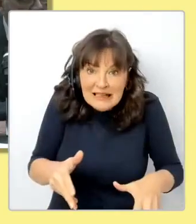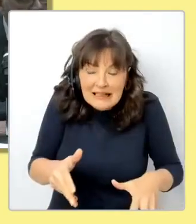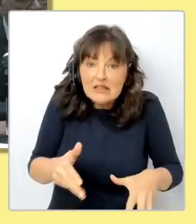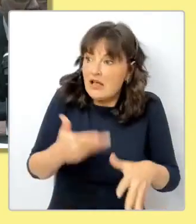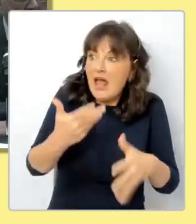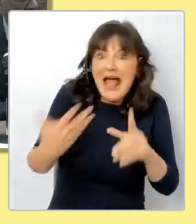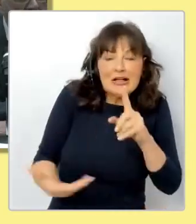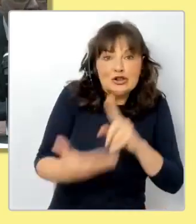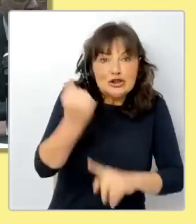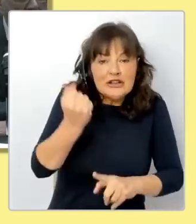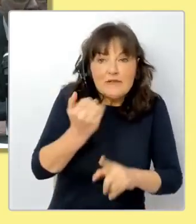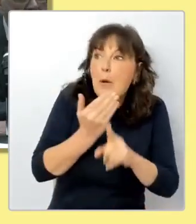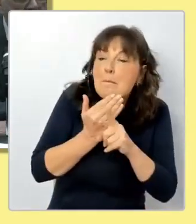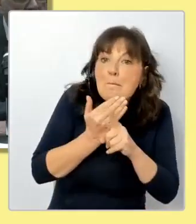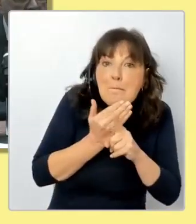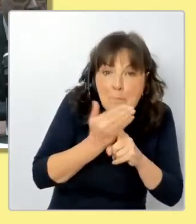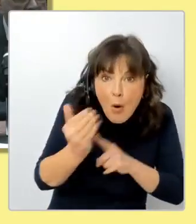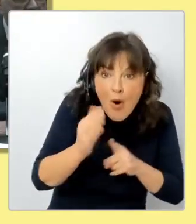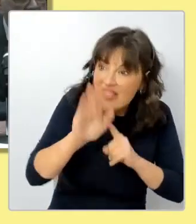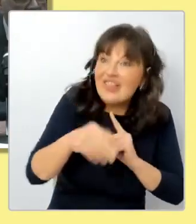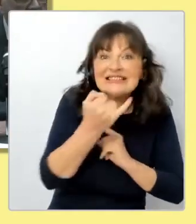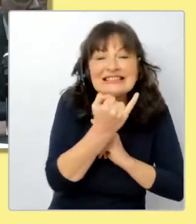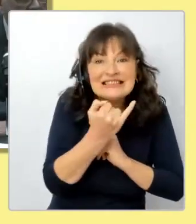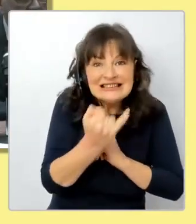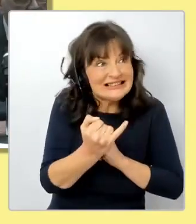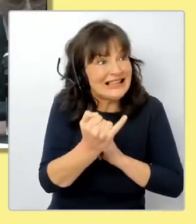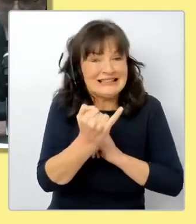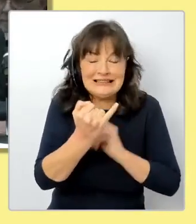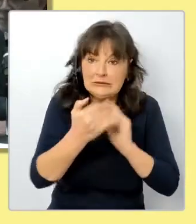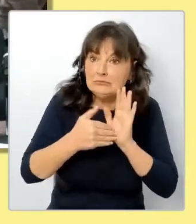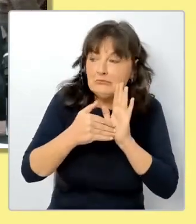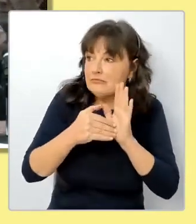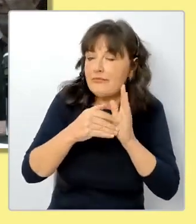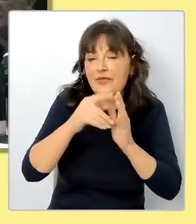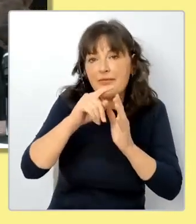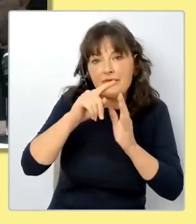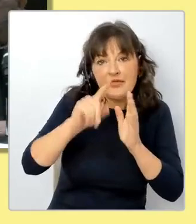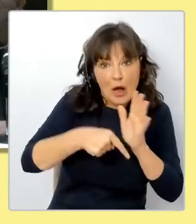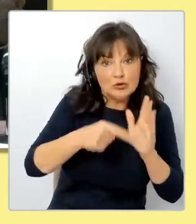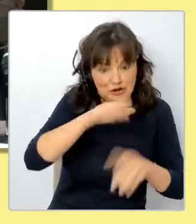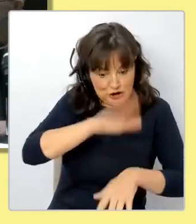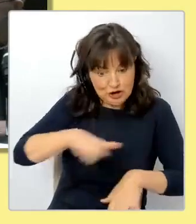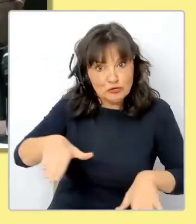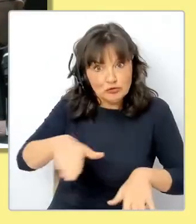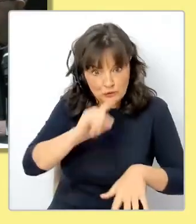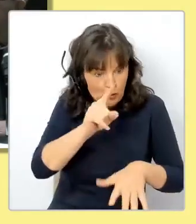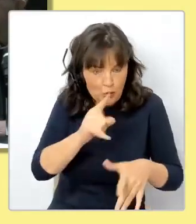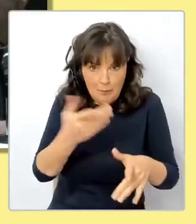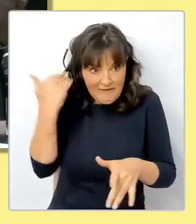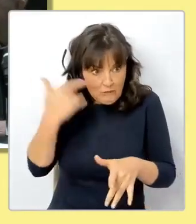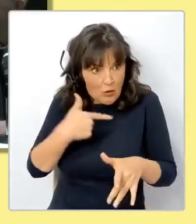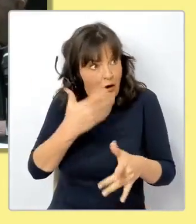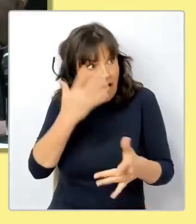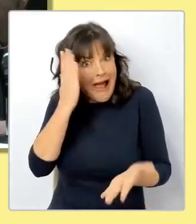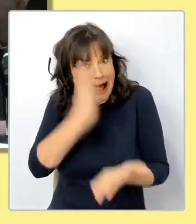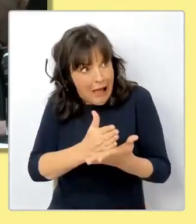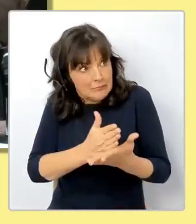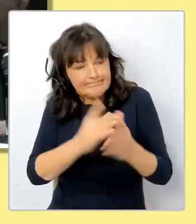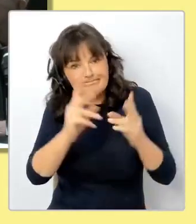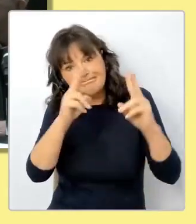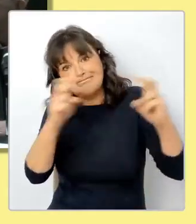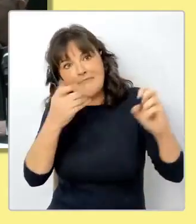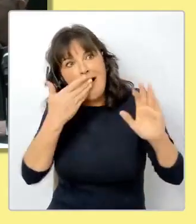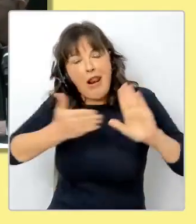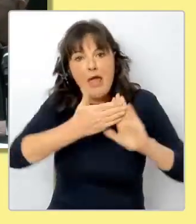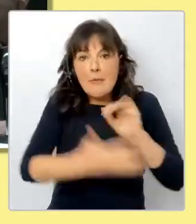any comparable region since 2017. That's down to local government, a local SNP government, working with a national SNP government.